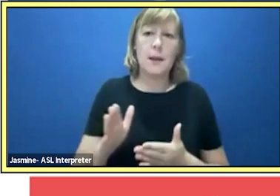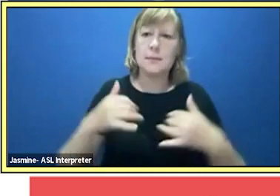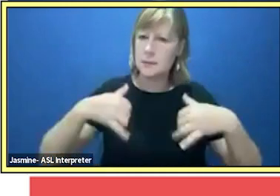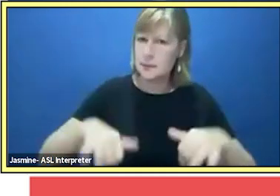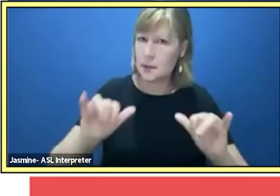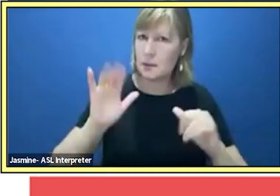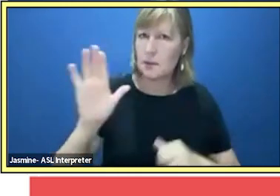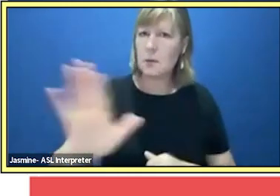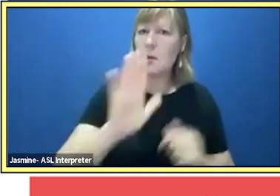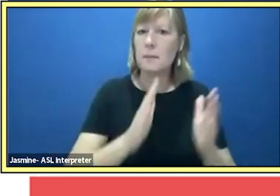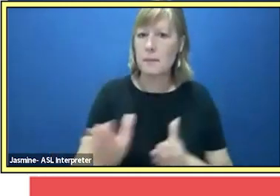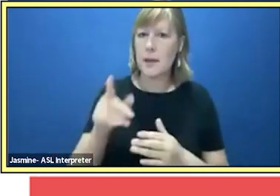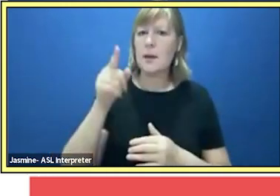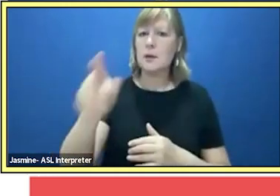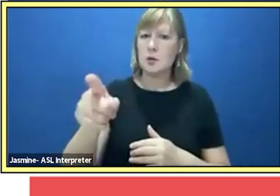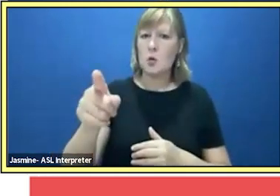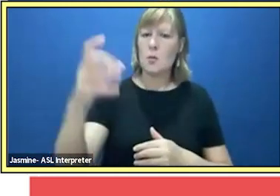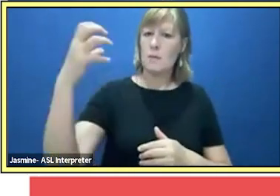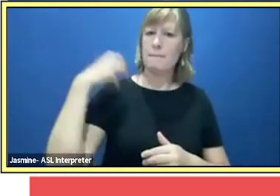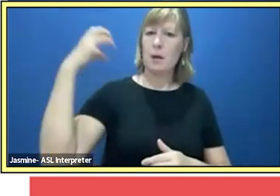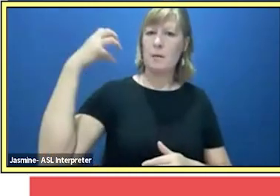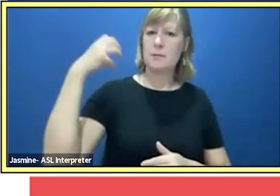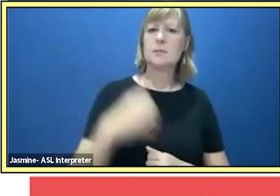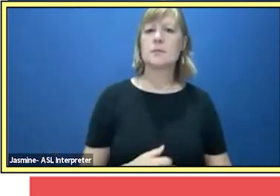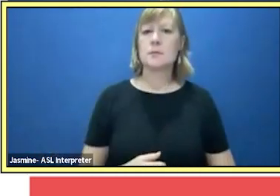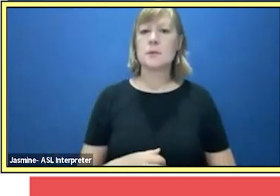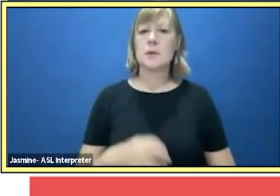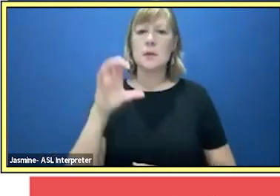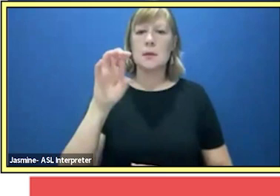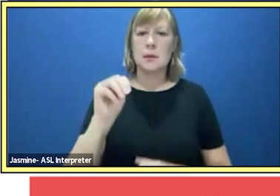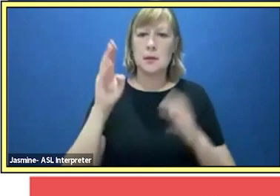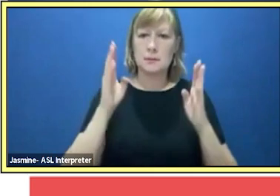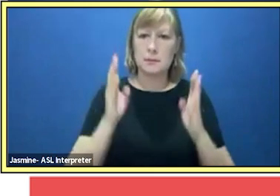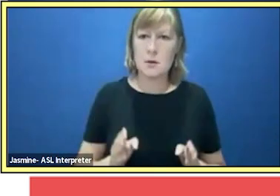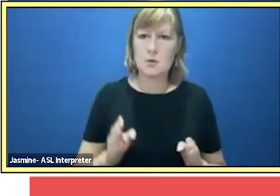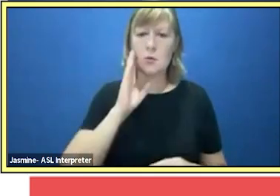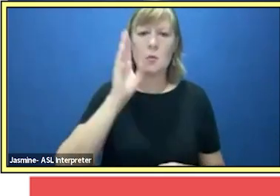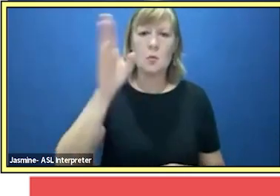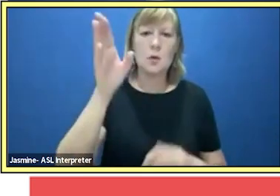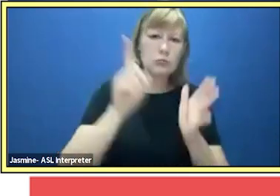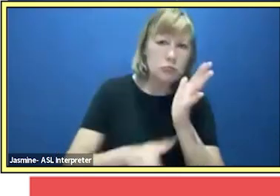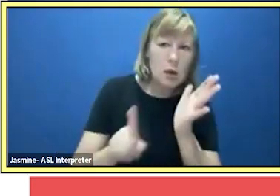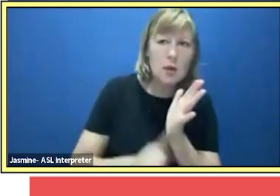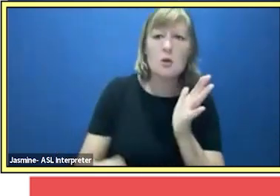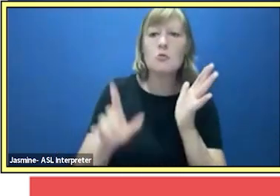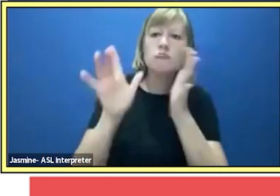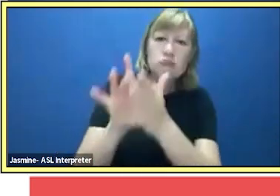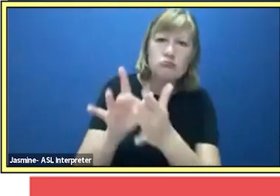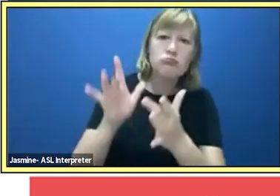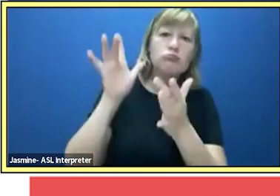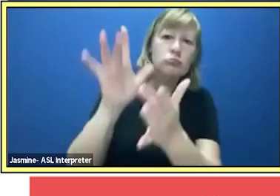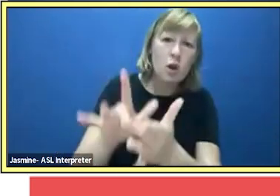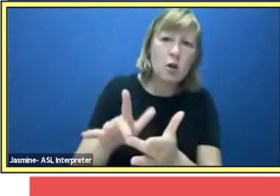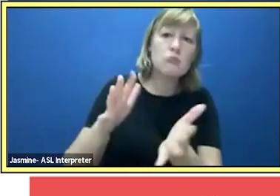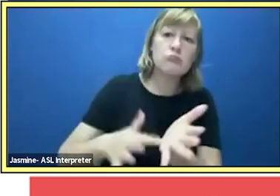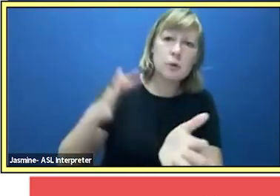your plan, you're in charge. We are going to, the case manager is going to be checking in with